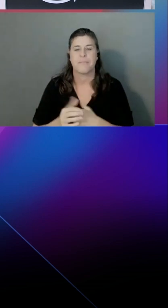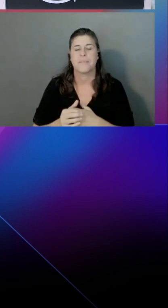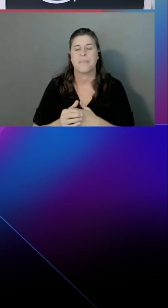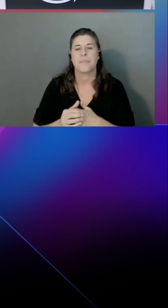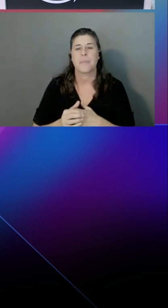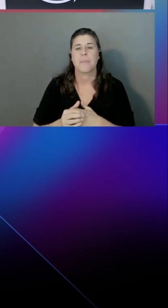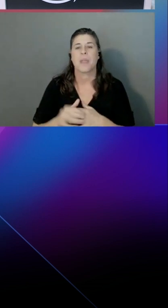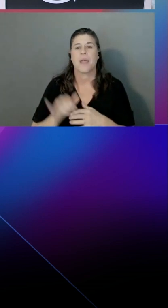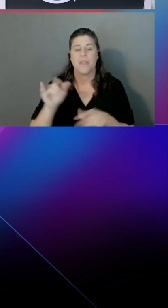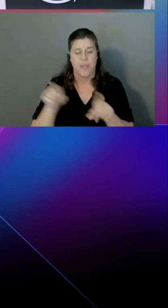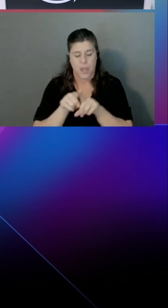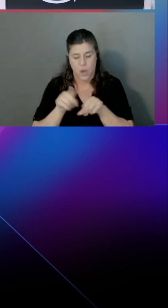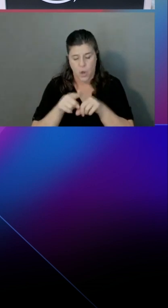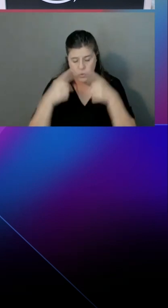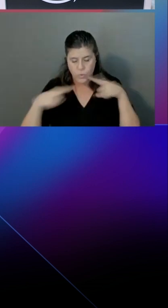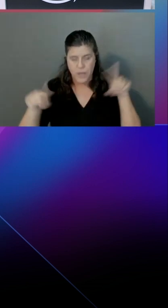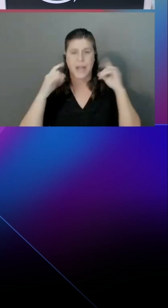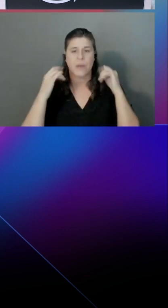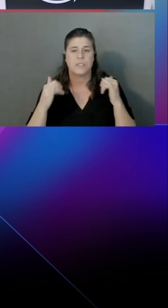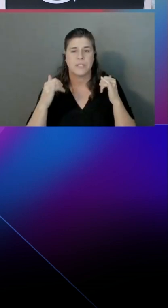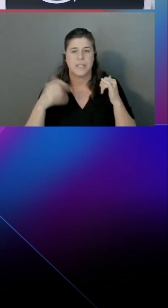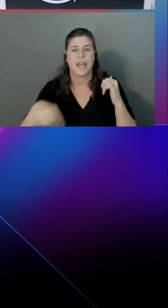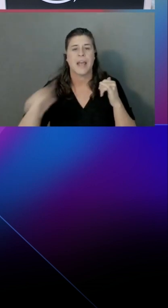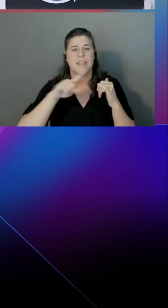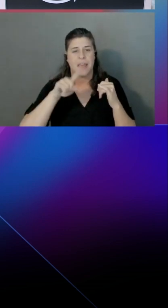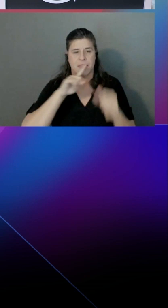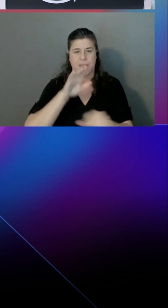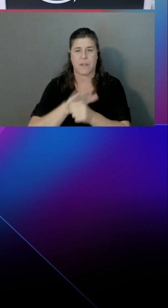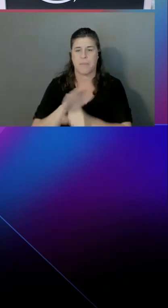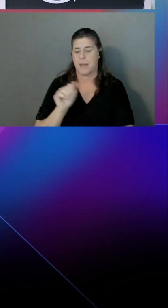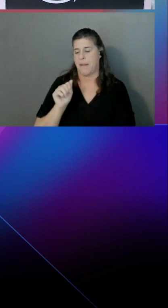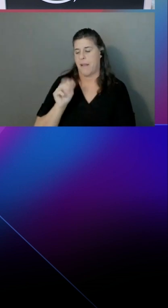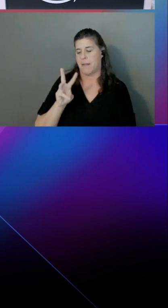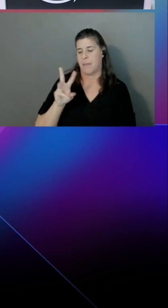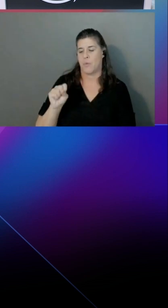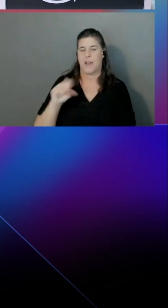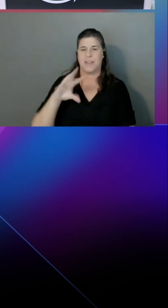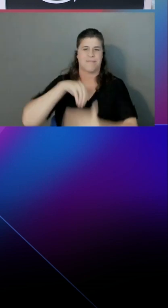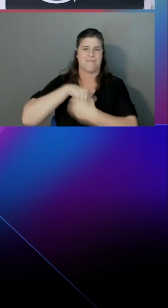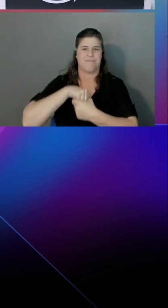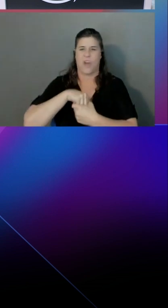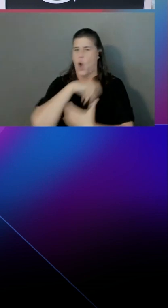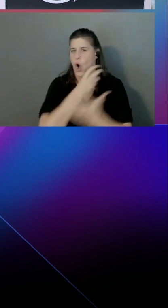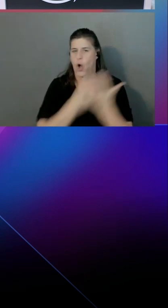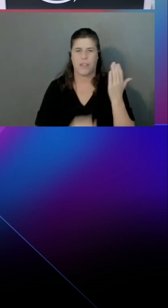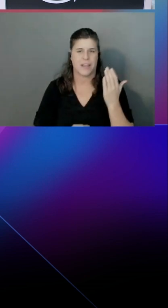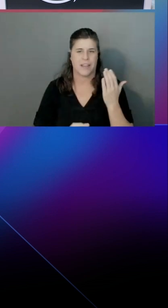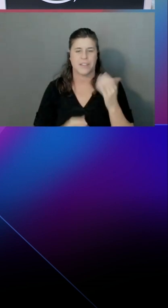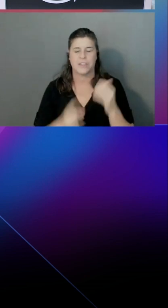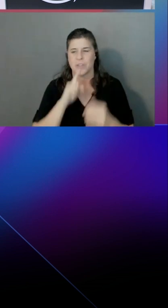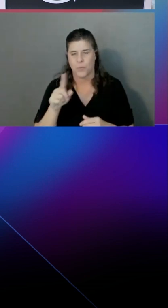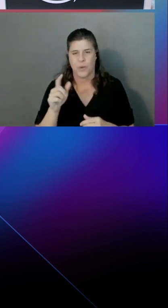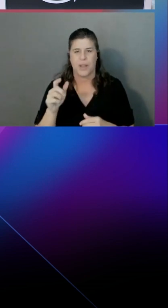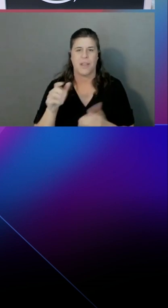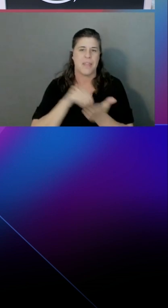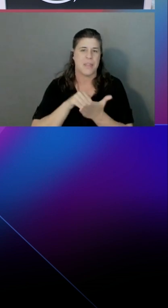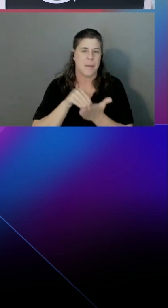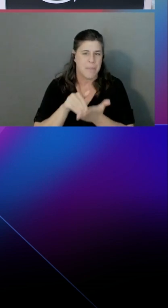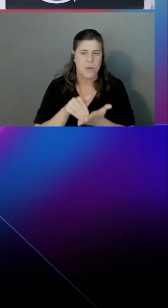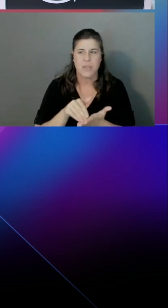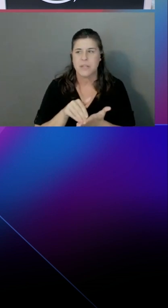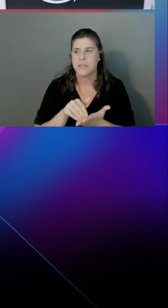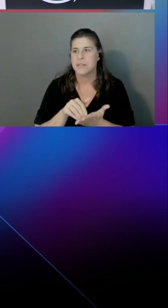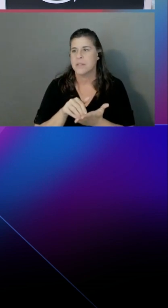announced today that they've committed. They're all in on AWS. So Nice. Oh. all of the the millions of training,